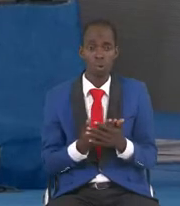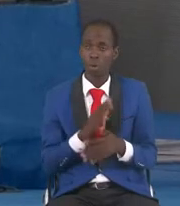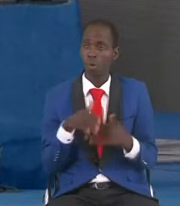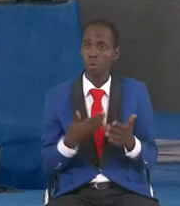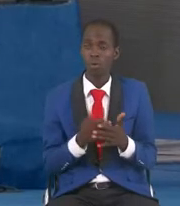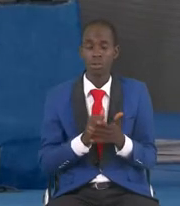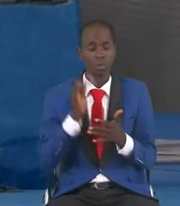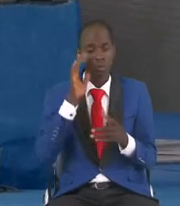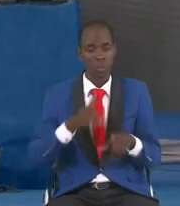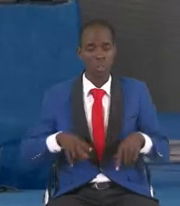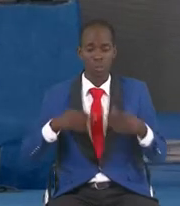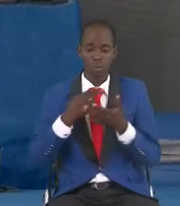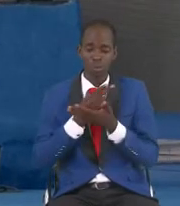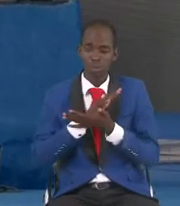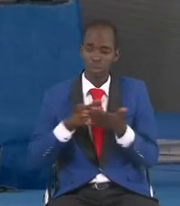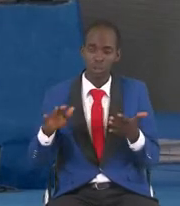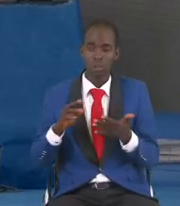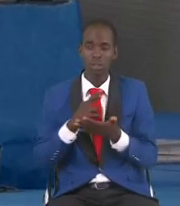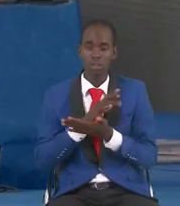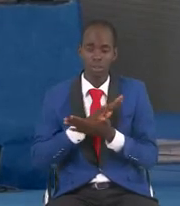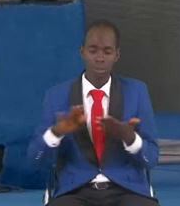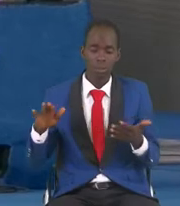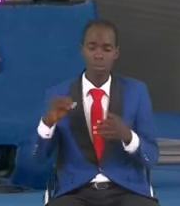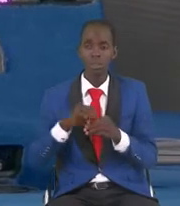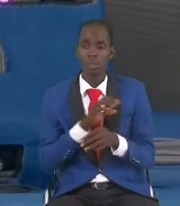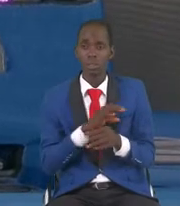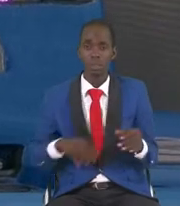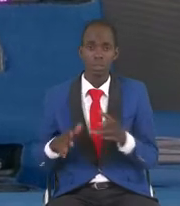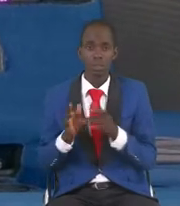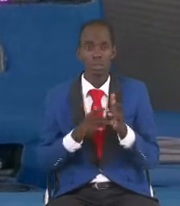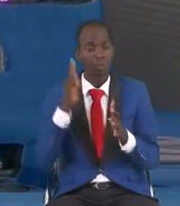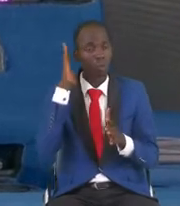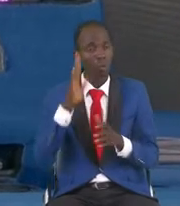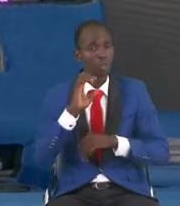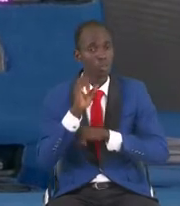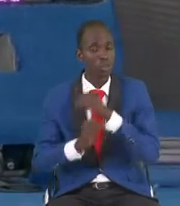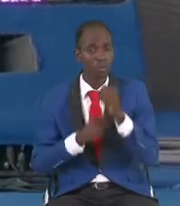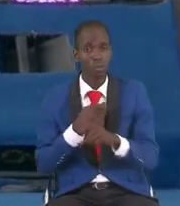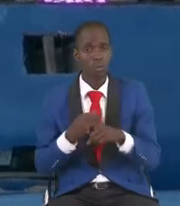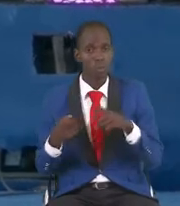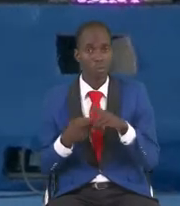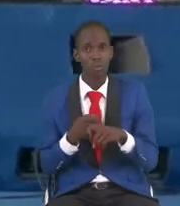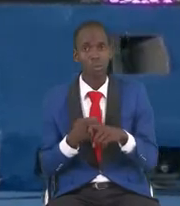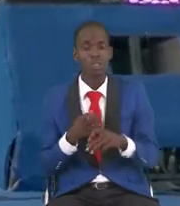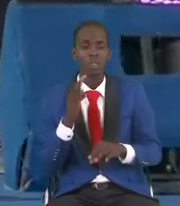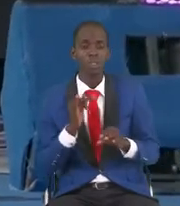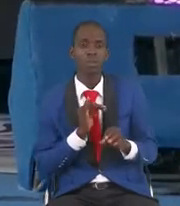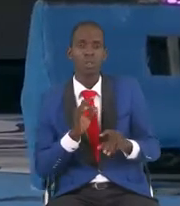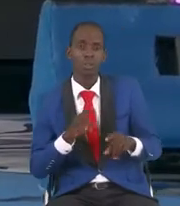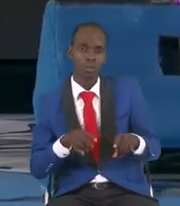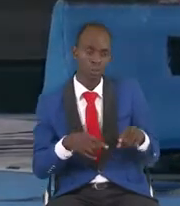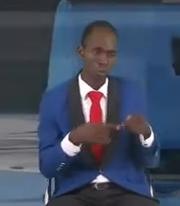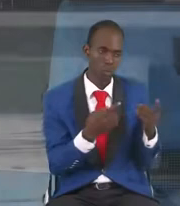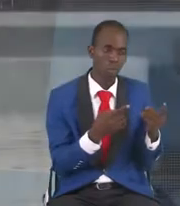godly, righteous, holy in Christ Jesus shall suffer persecution. If I go to hide, this is